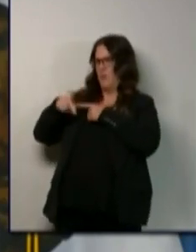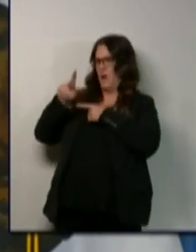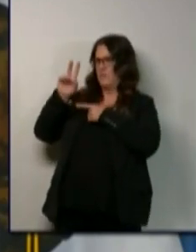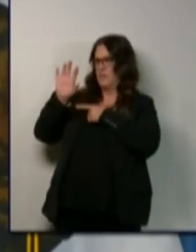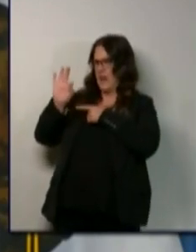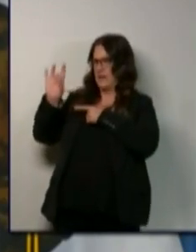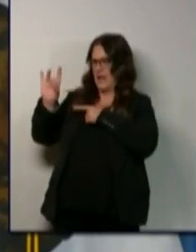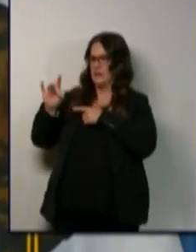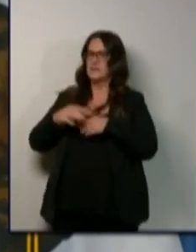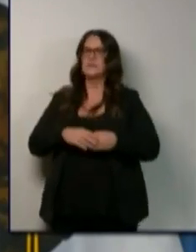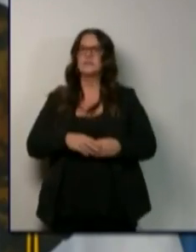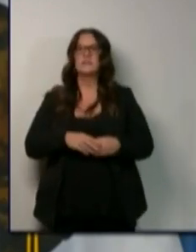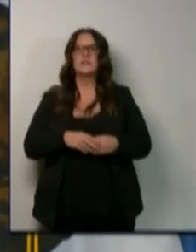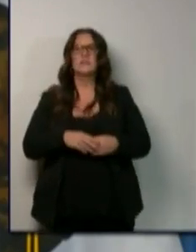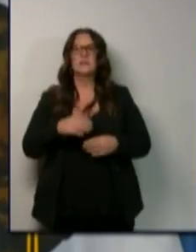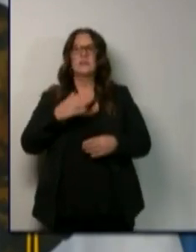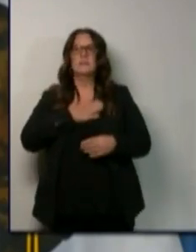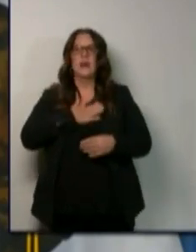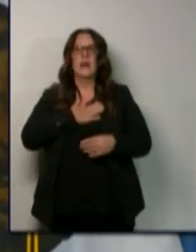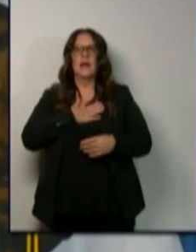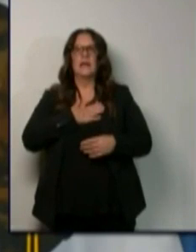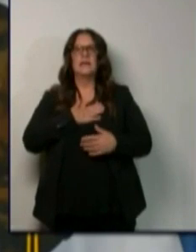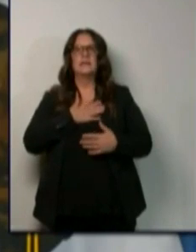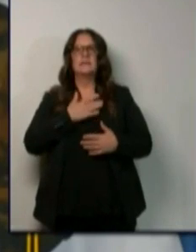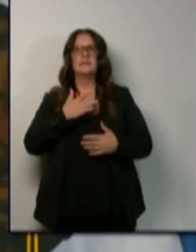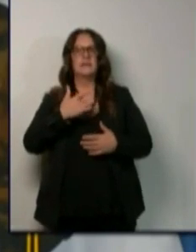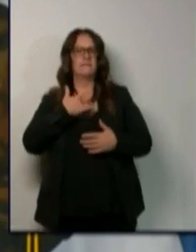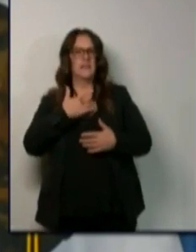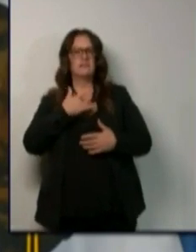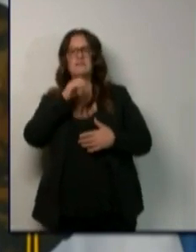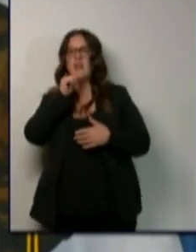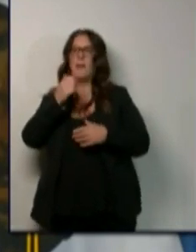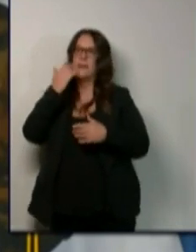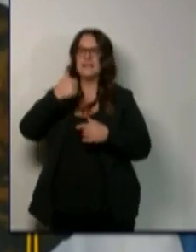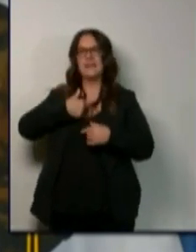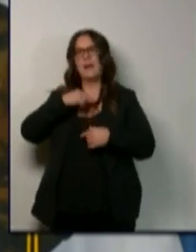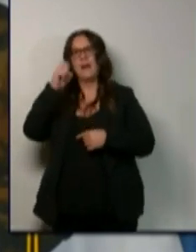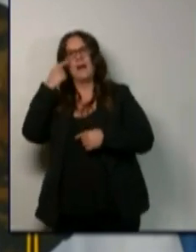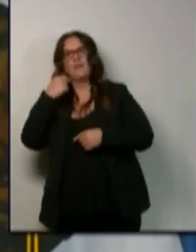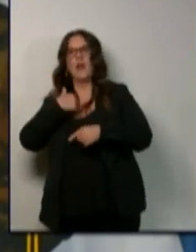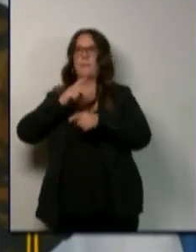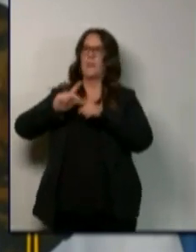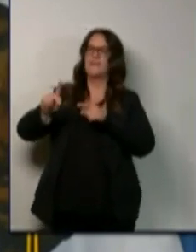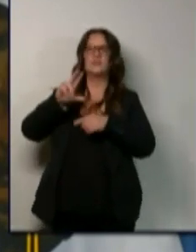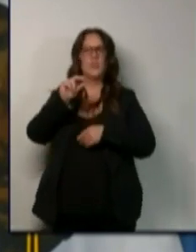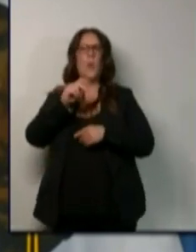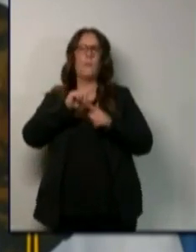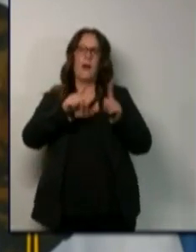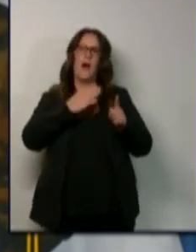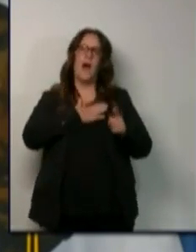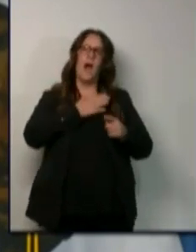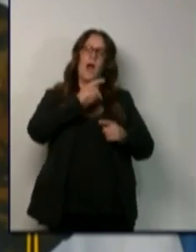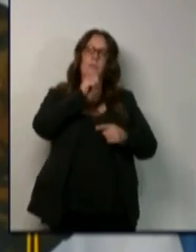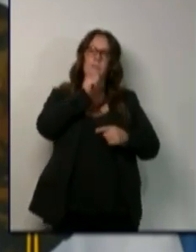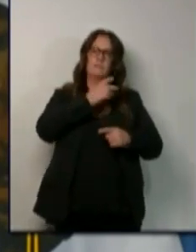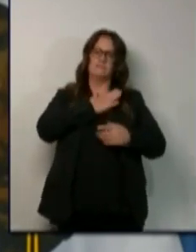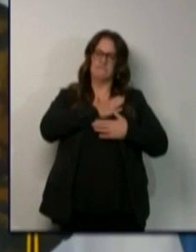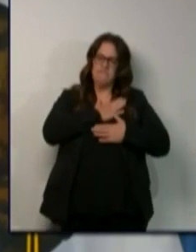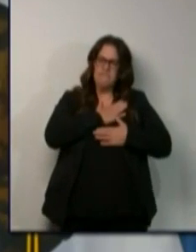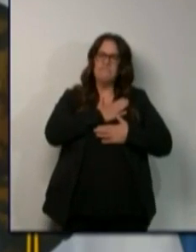for that expression. It's personal expression, not just a professional one, but it is a point of pride and